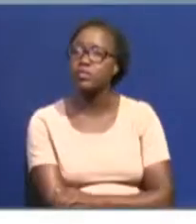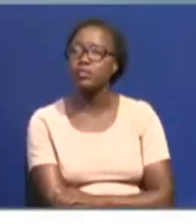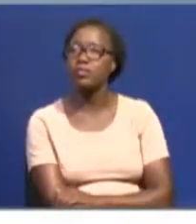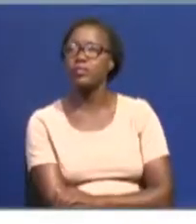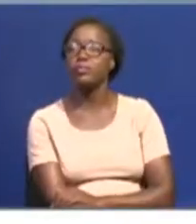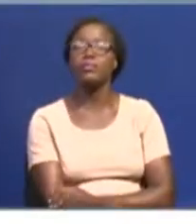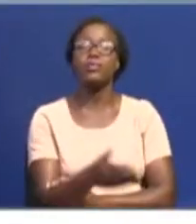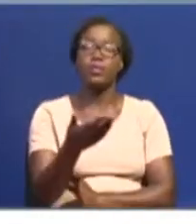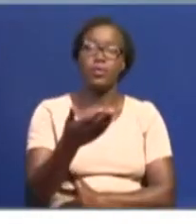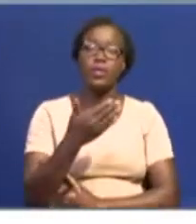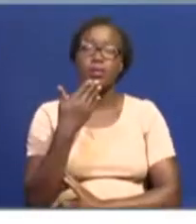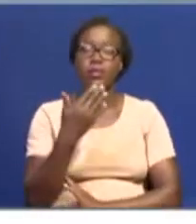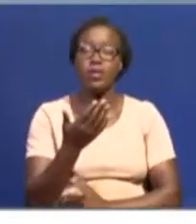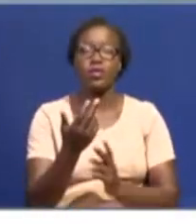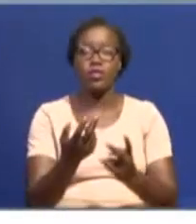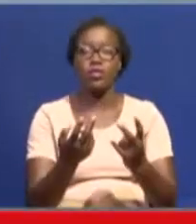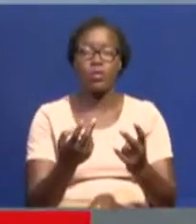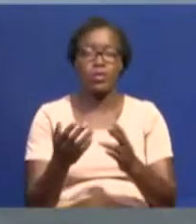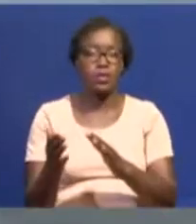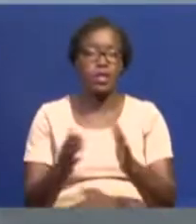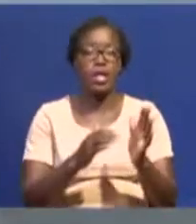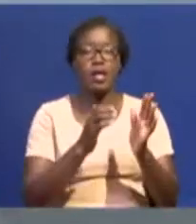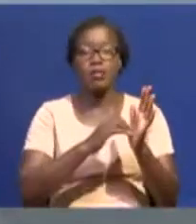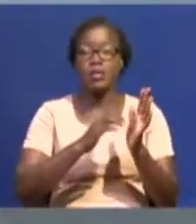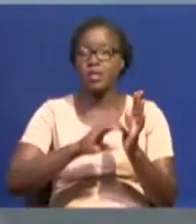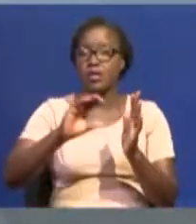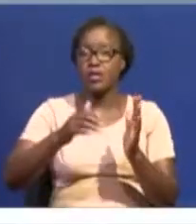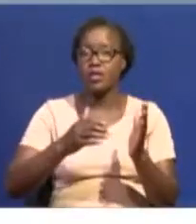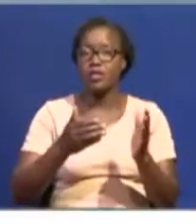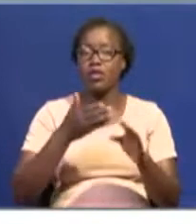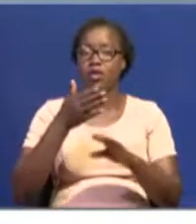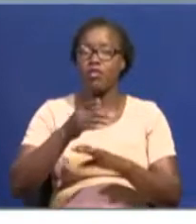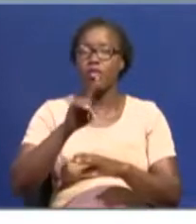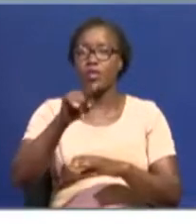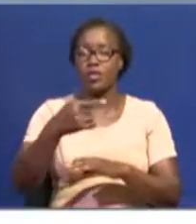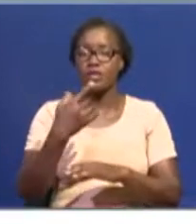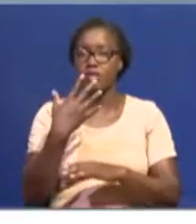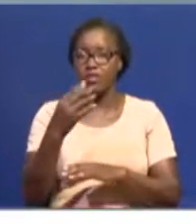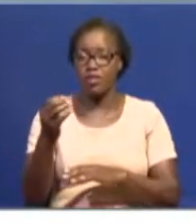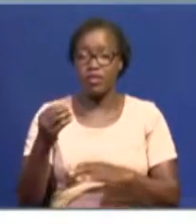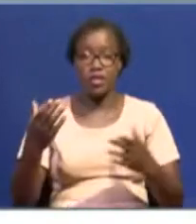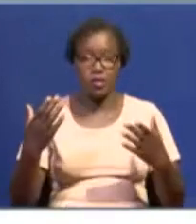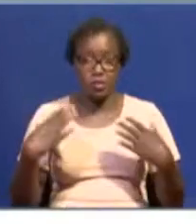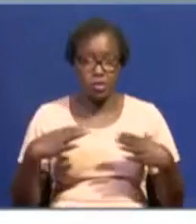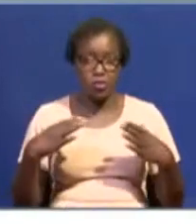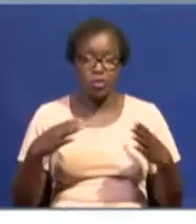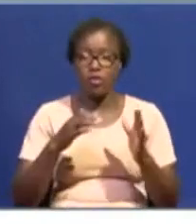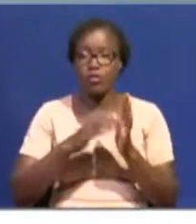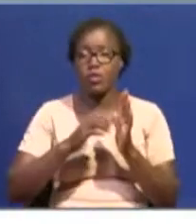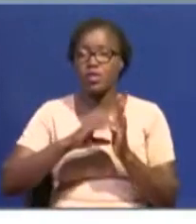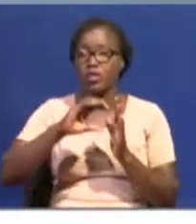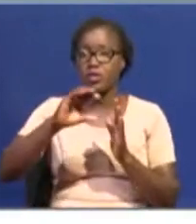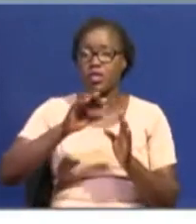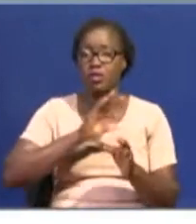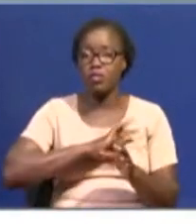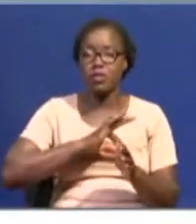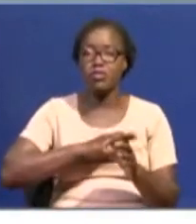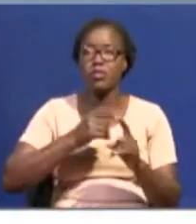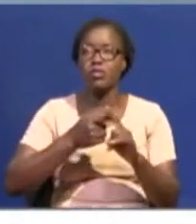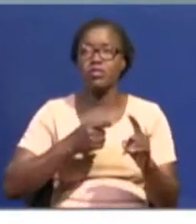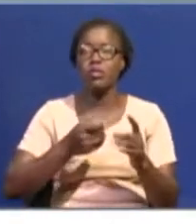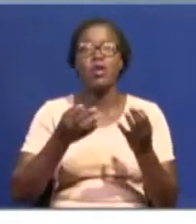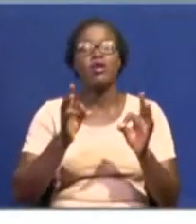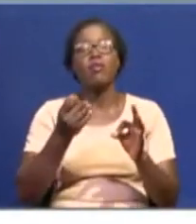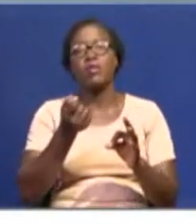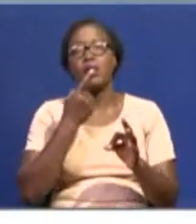Welcome back and thank you for staying with us. Now to Machakos County, where over 1,500 residents of Machakos County benefited from a